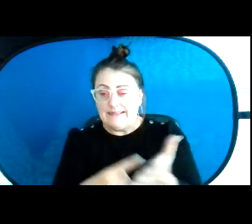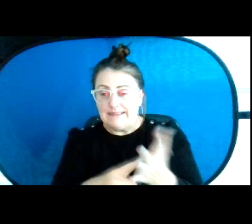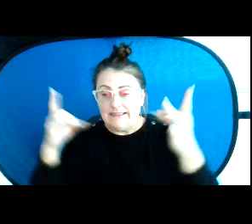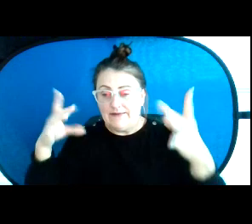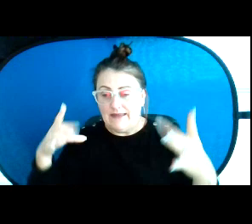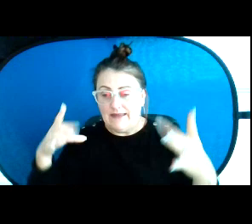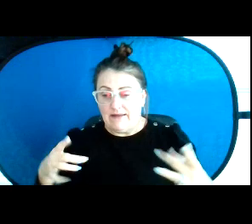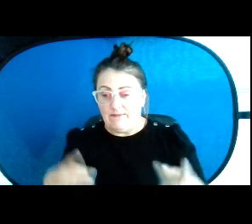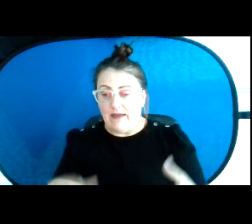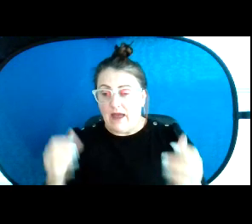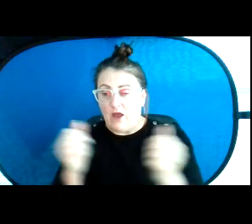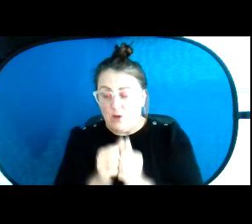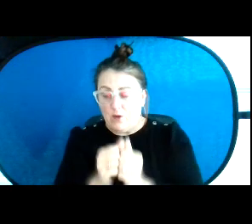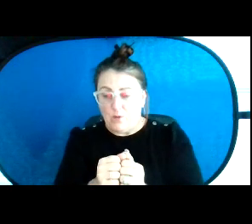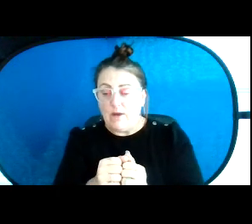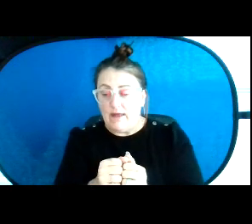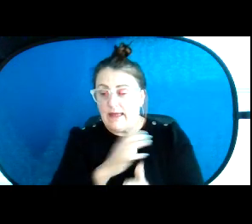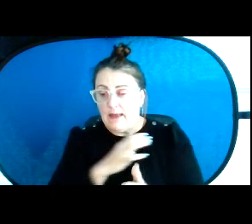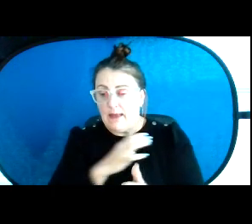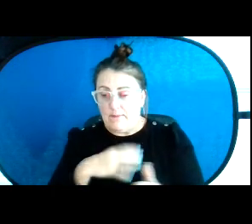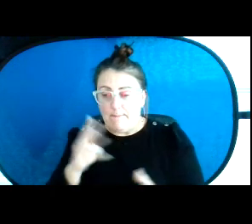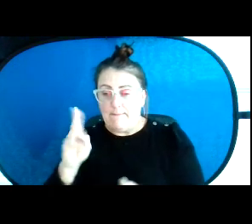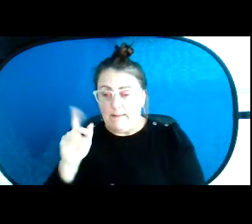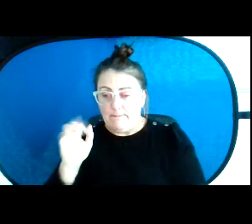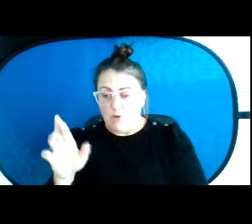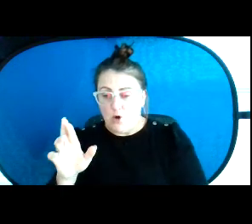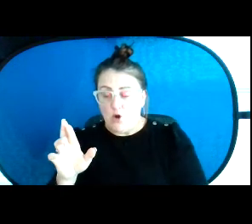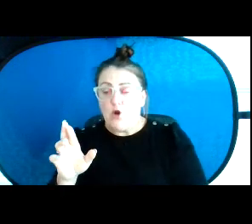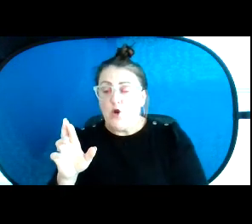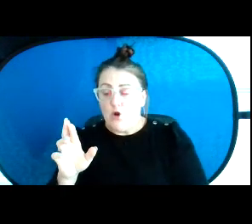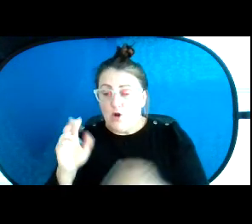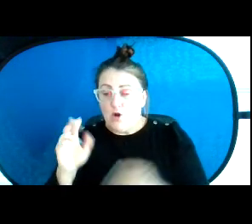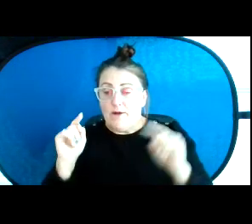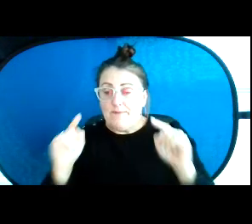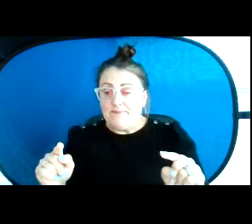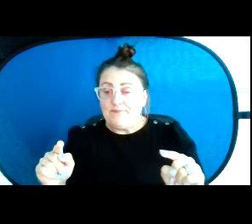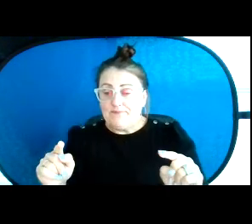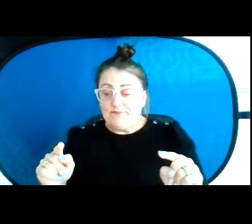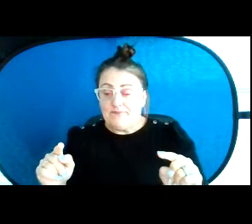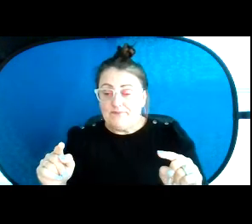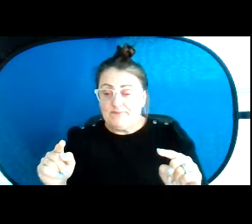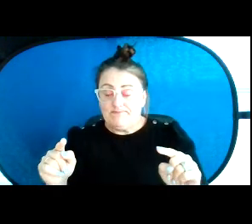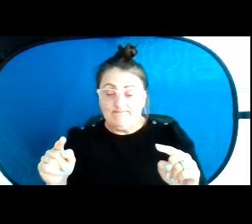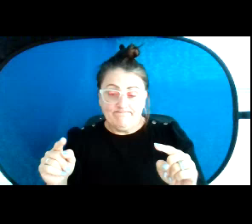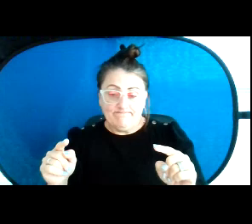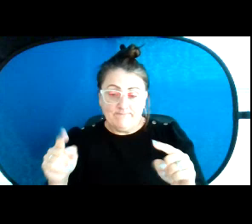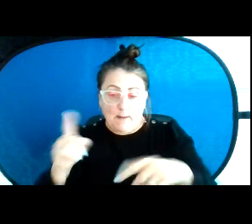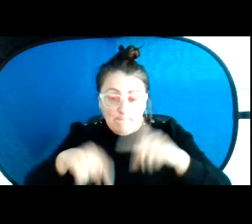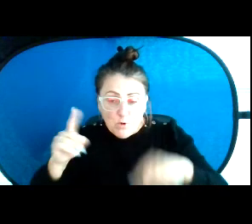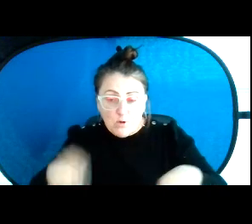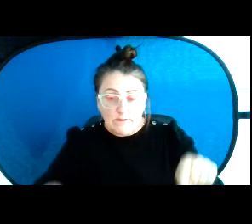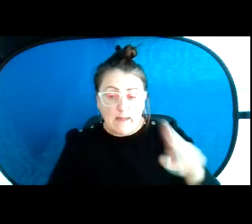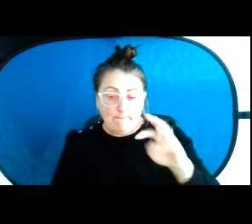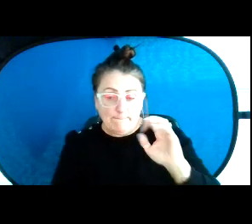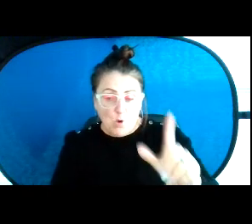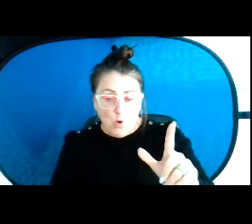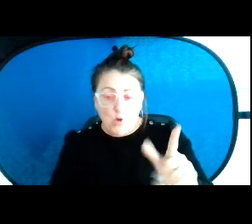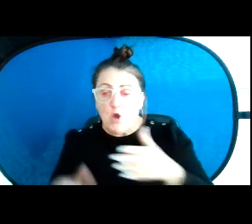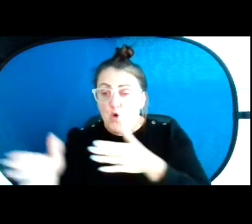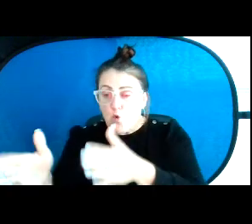with committee members. Additionally, regarding the comprehensive multimodal corridor plan